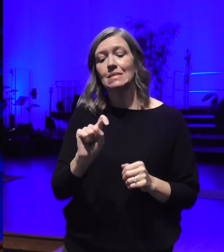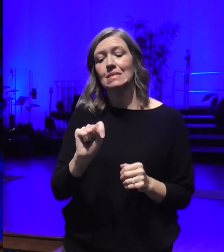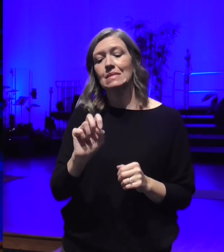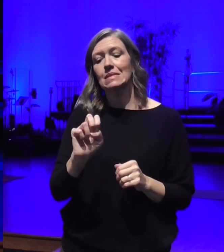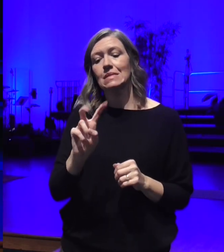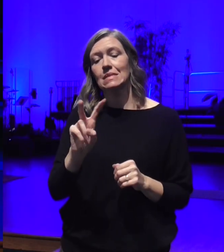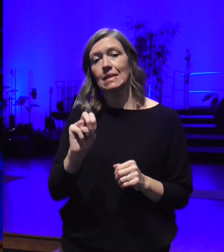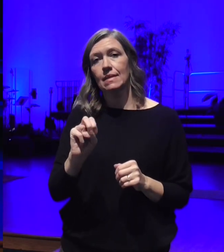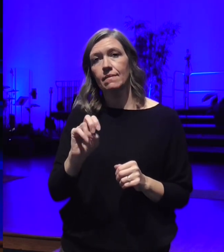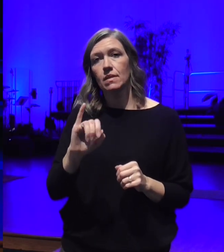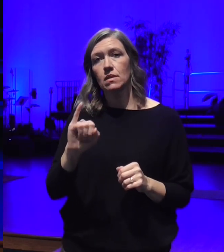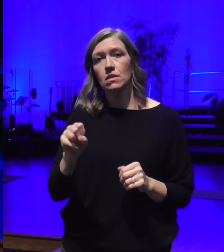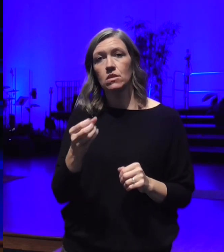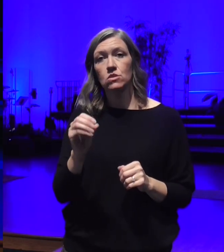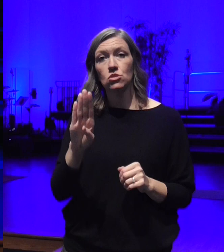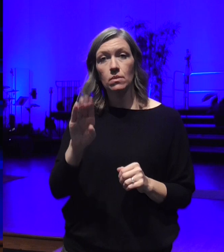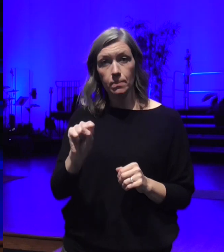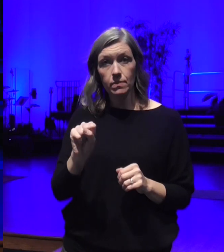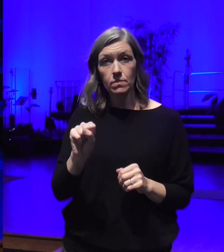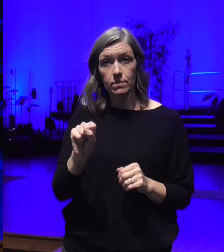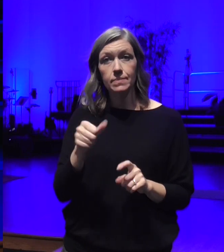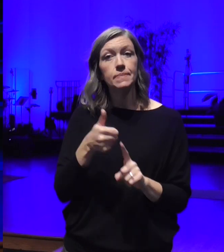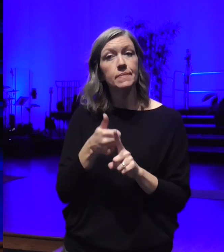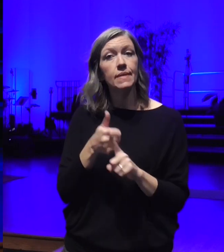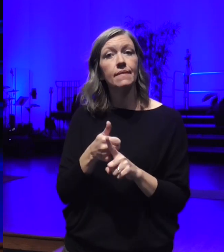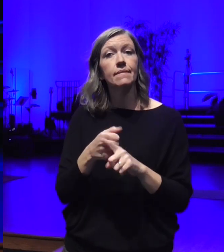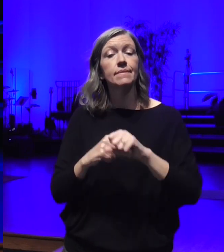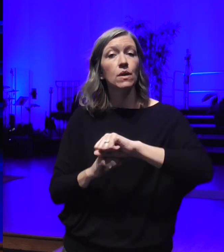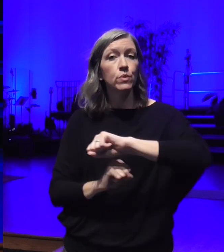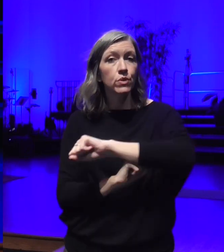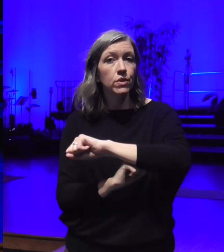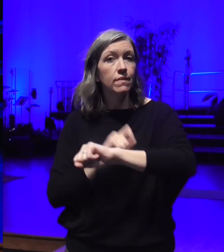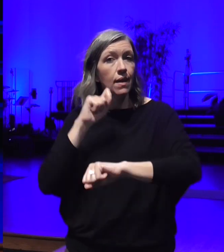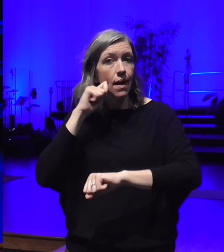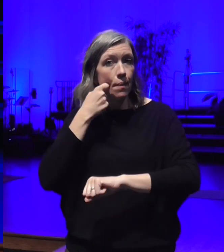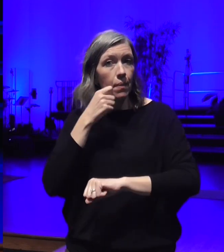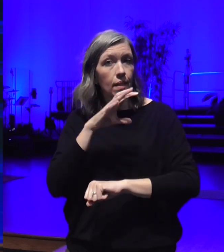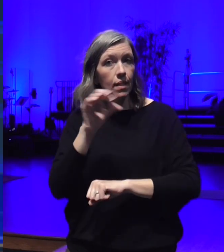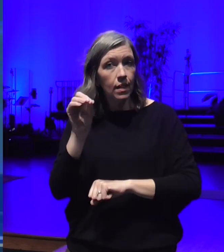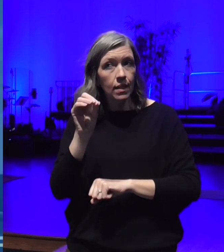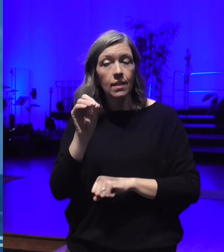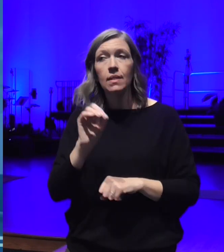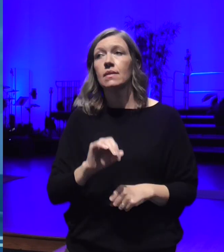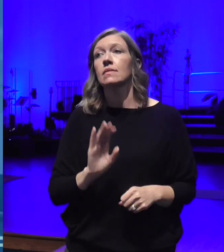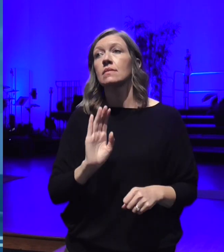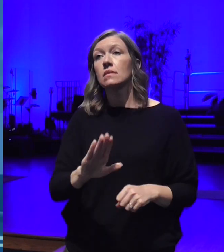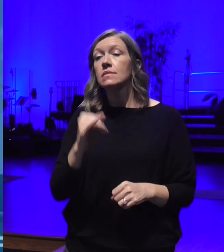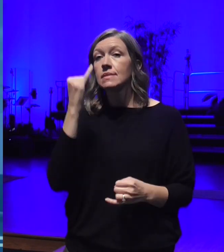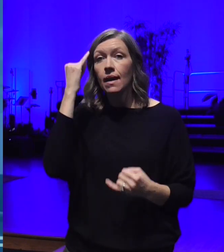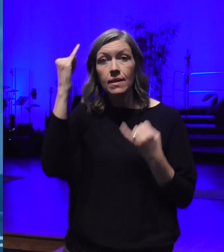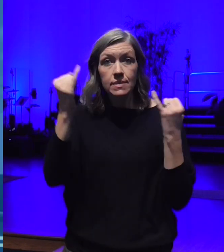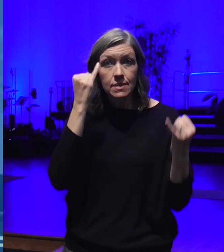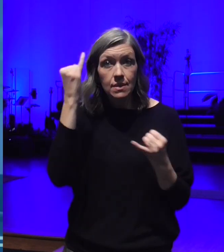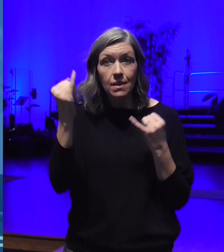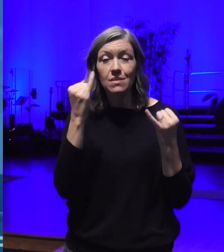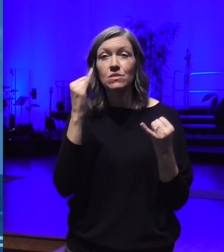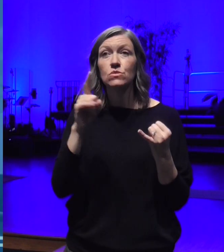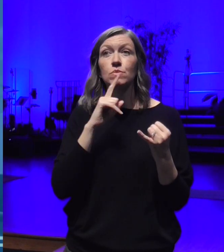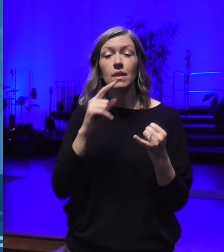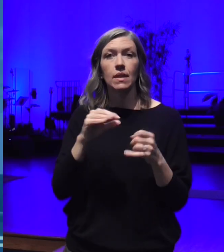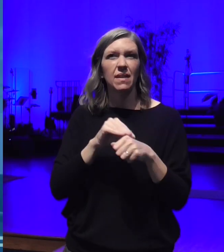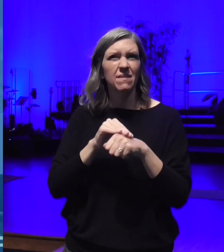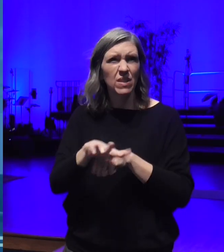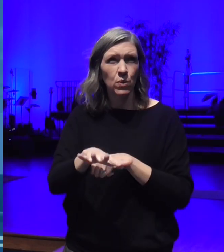Jobs, the founder of Apple, someone whose ideas are as alive and influential